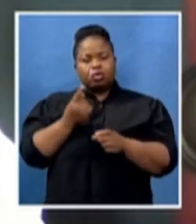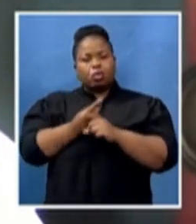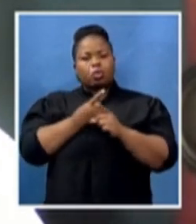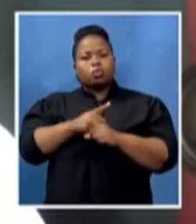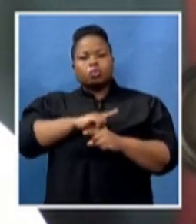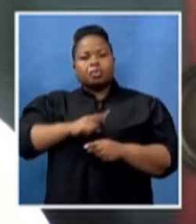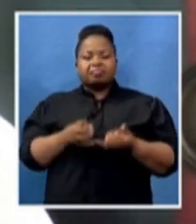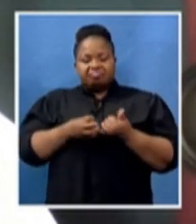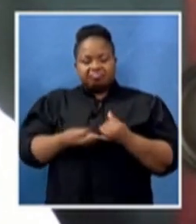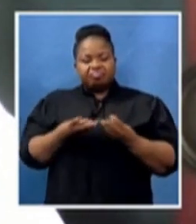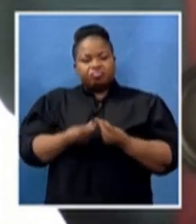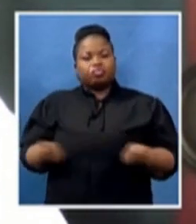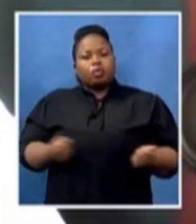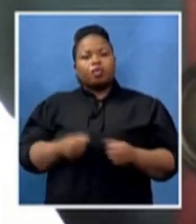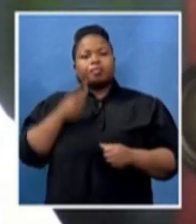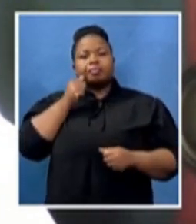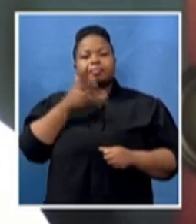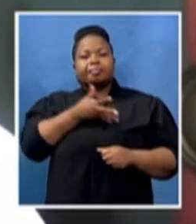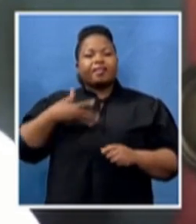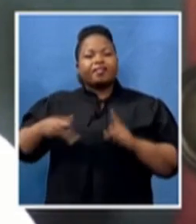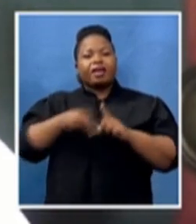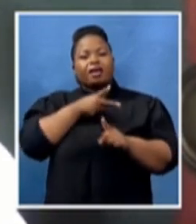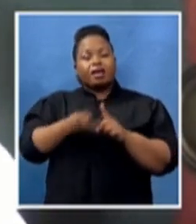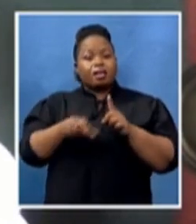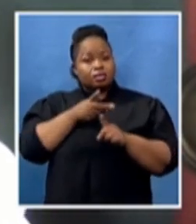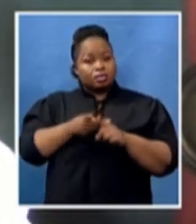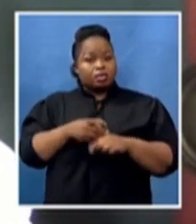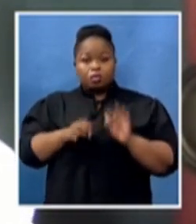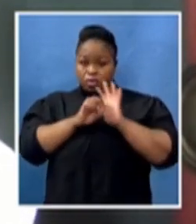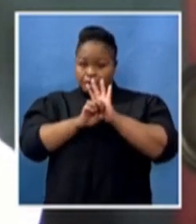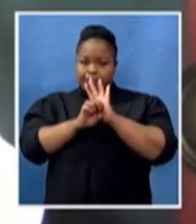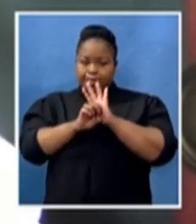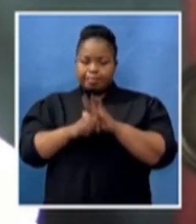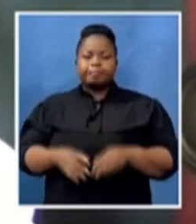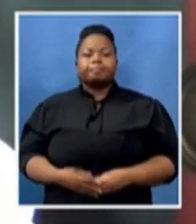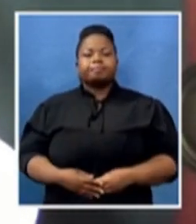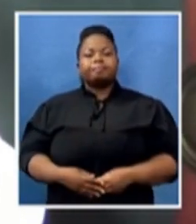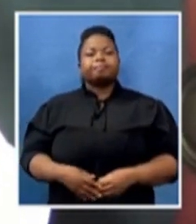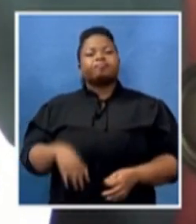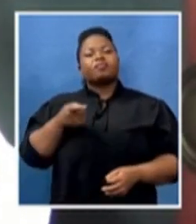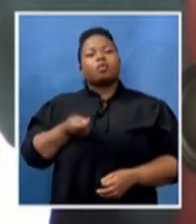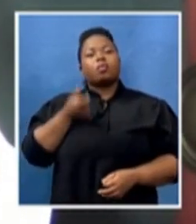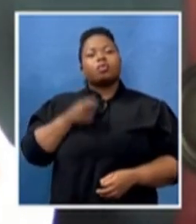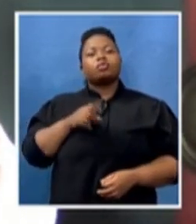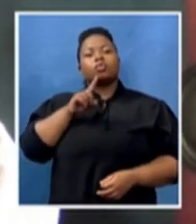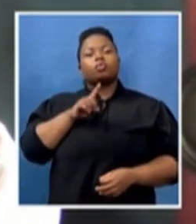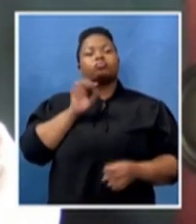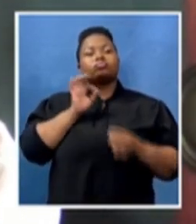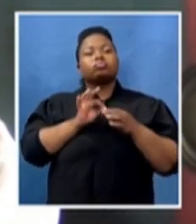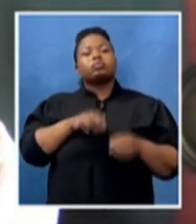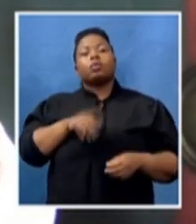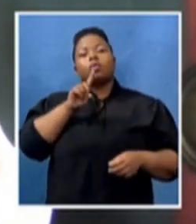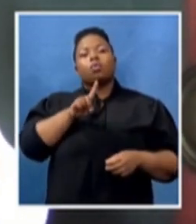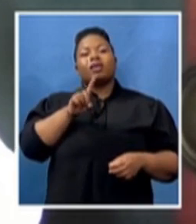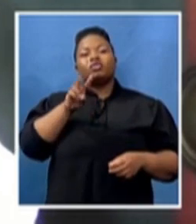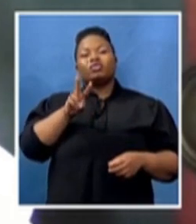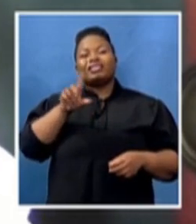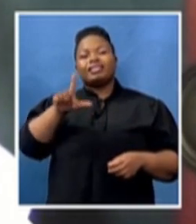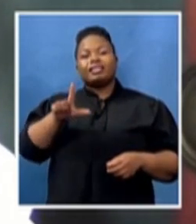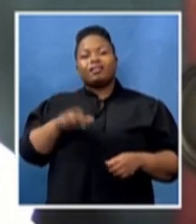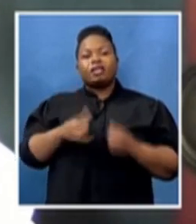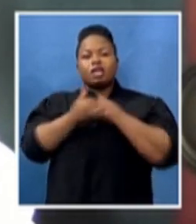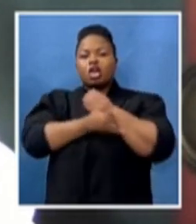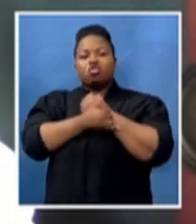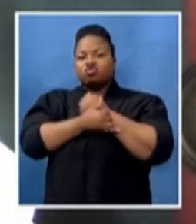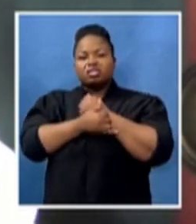For example, approximately 127 countries do not criminalize rape within marriage. Another is the